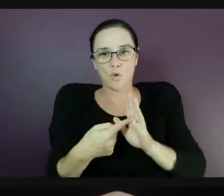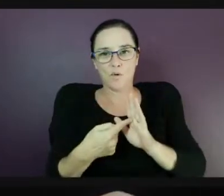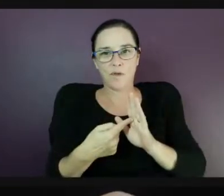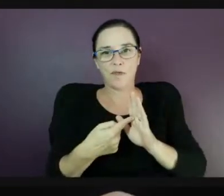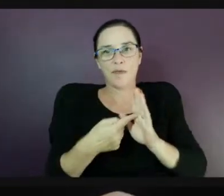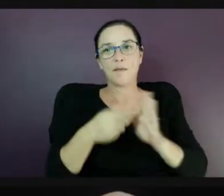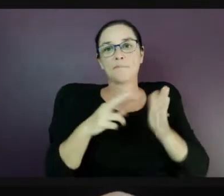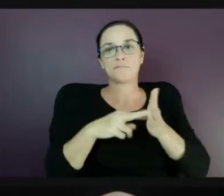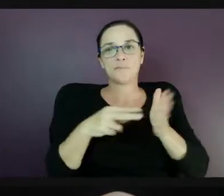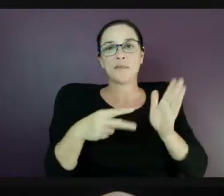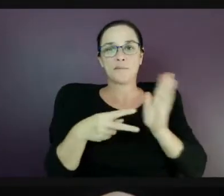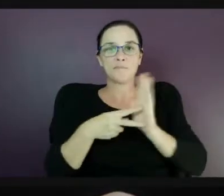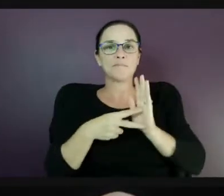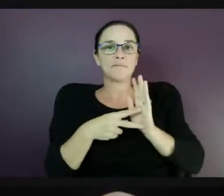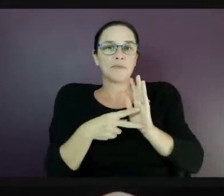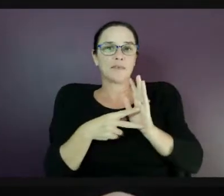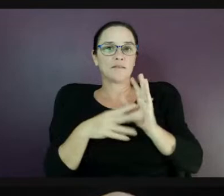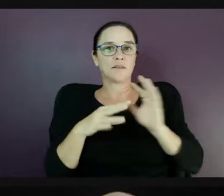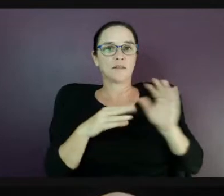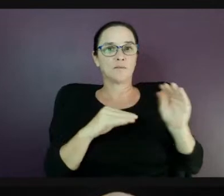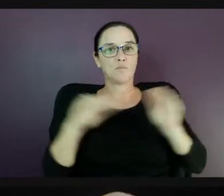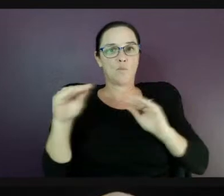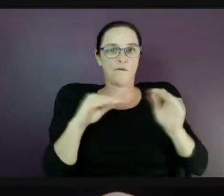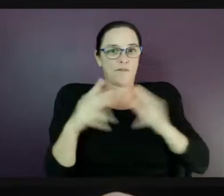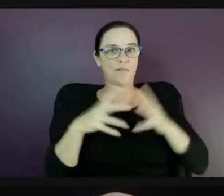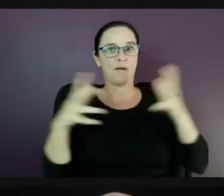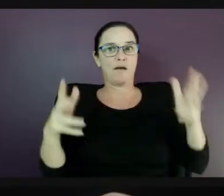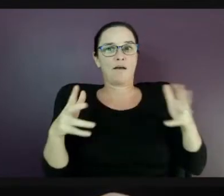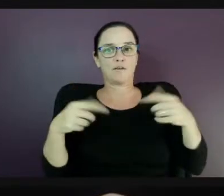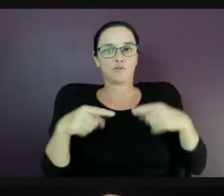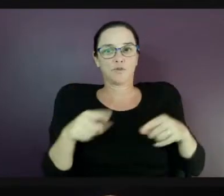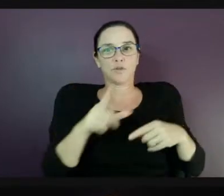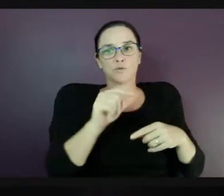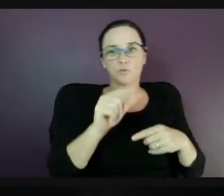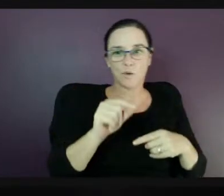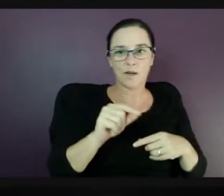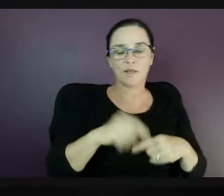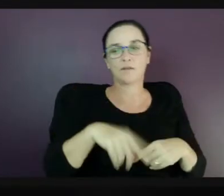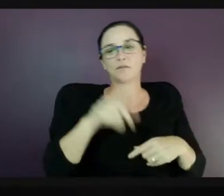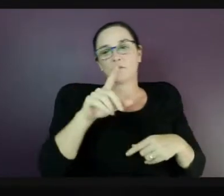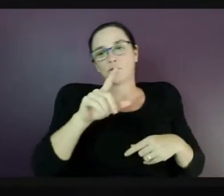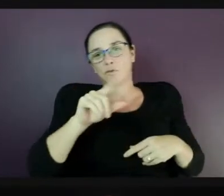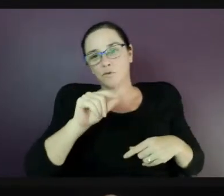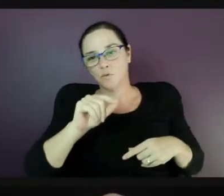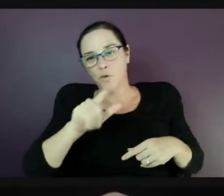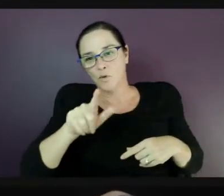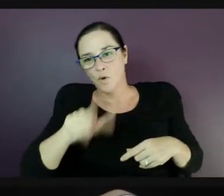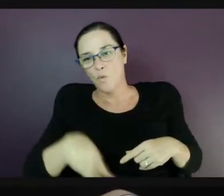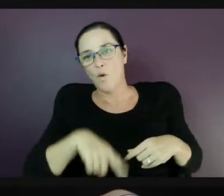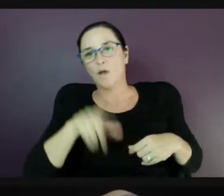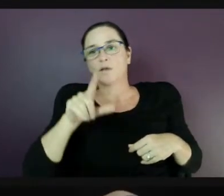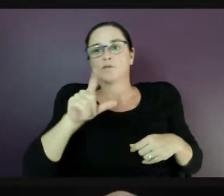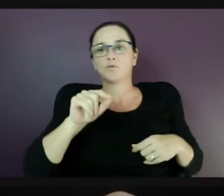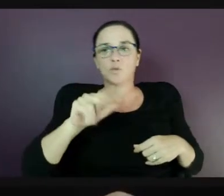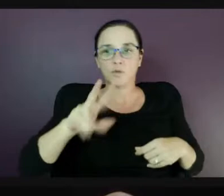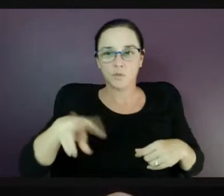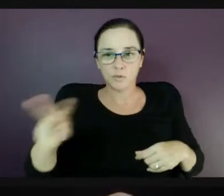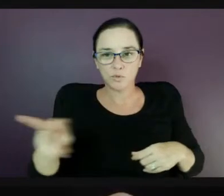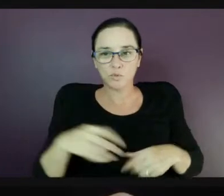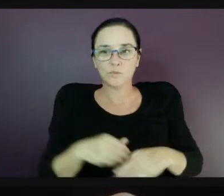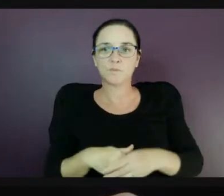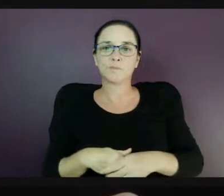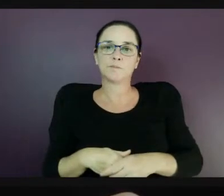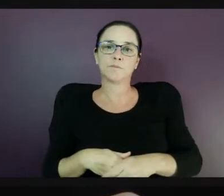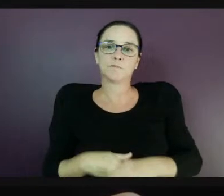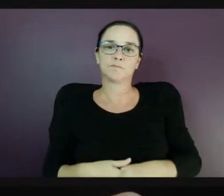right? It didn't just tilt this year, it tilted in 2022 and in 2021 and in 2020, and all those times it's been tilting. So good